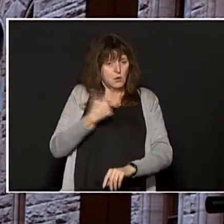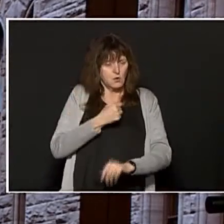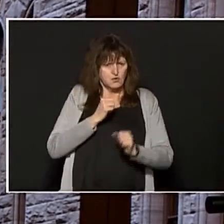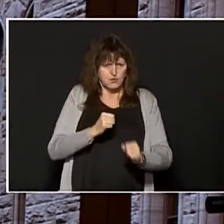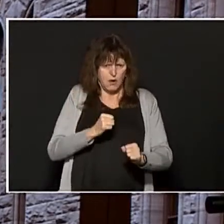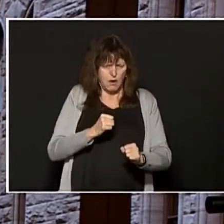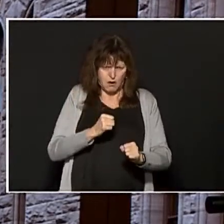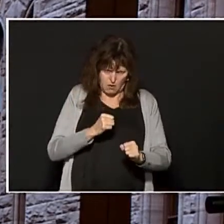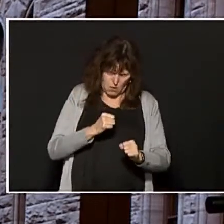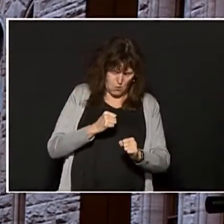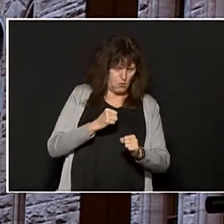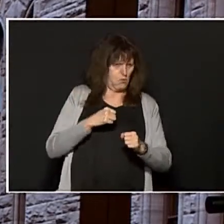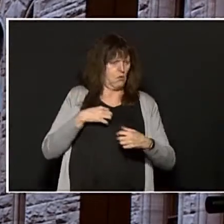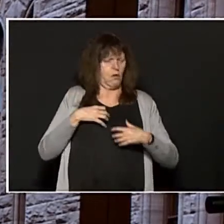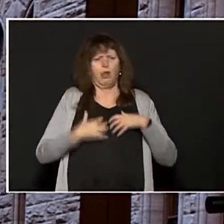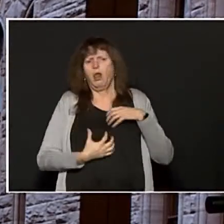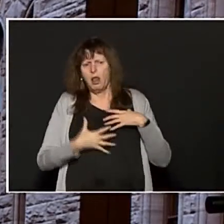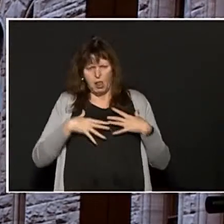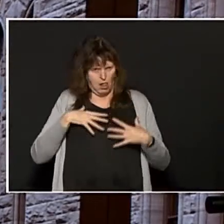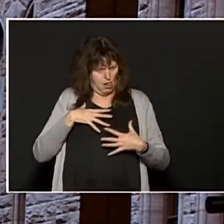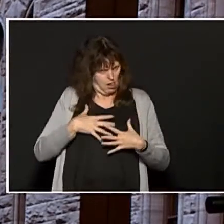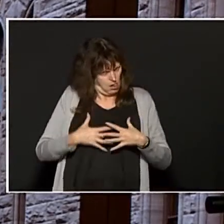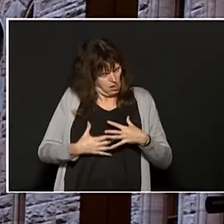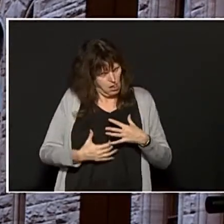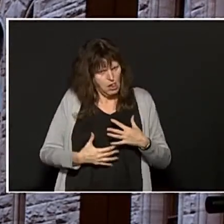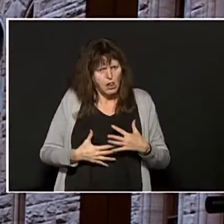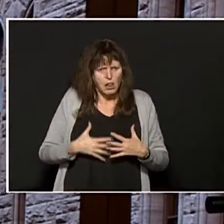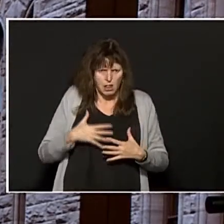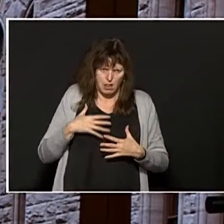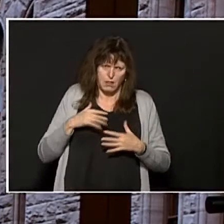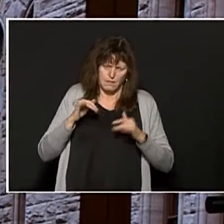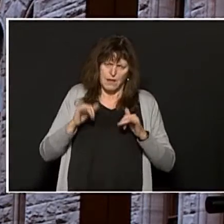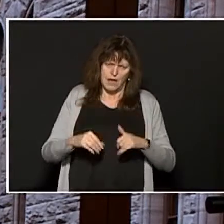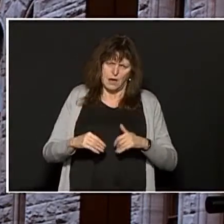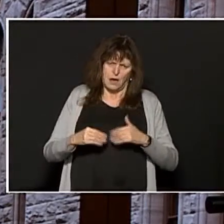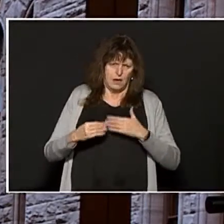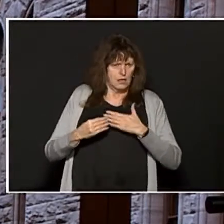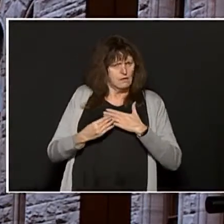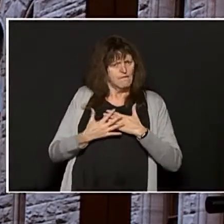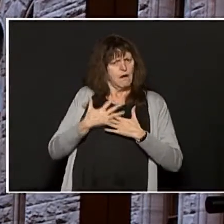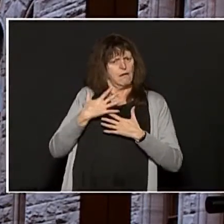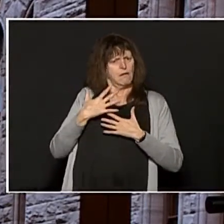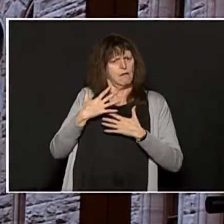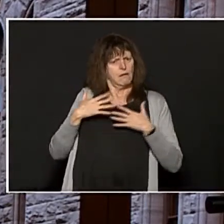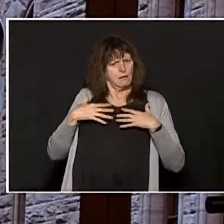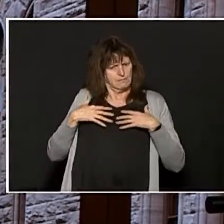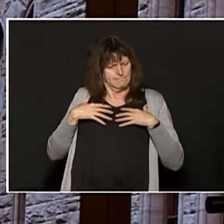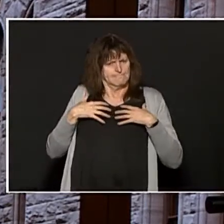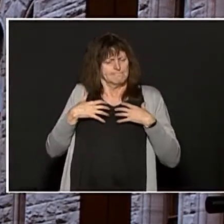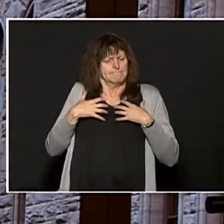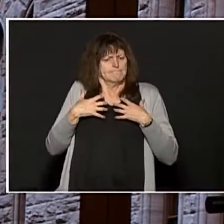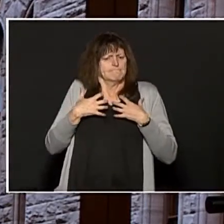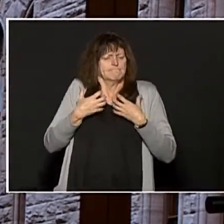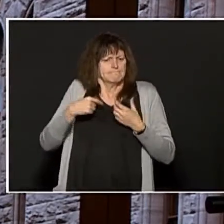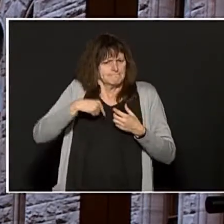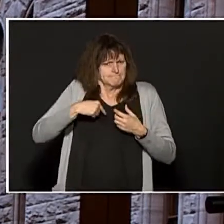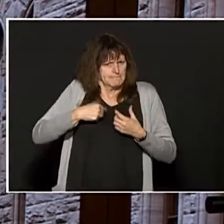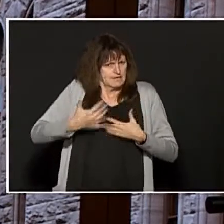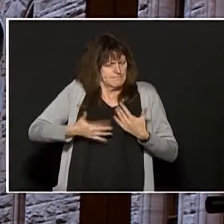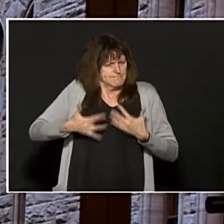But that's part of stimulating the immune system. I'm not saying no pain, no gain, but it does tell you that it is impacting and